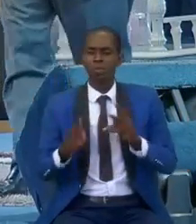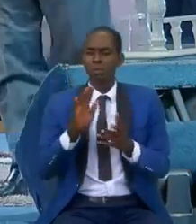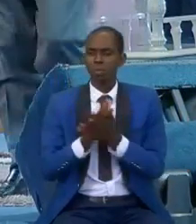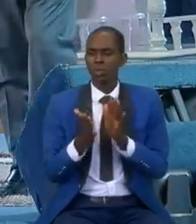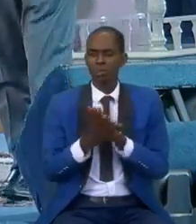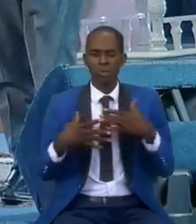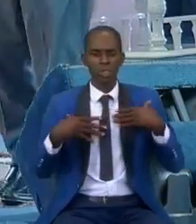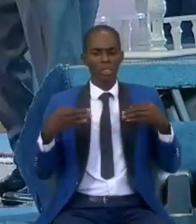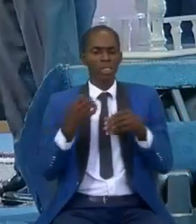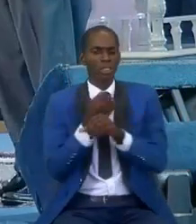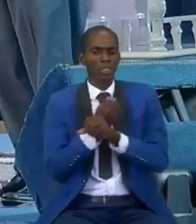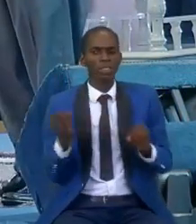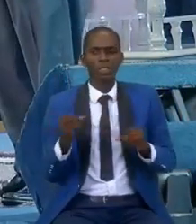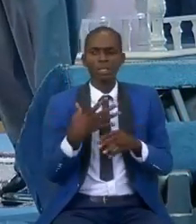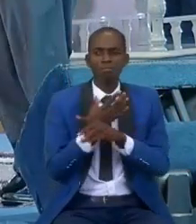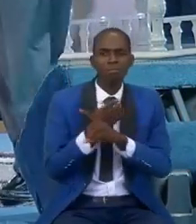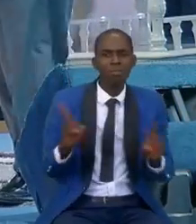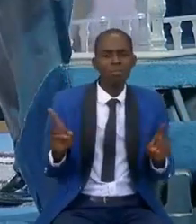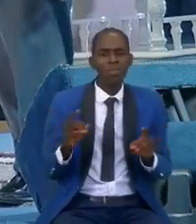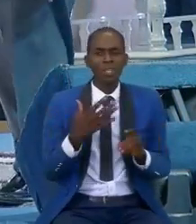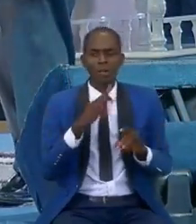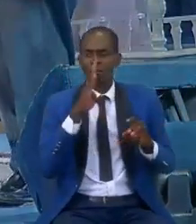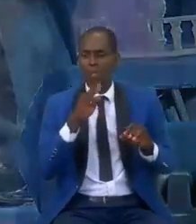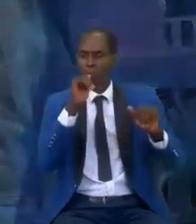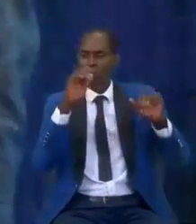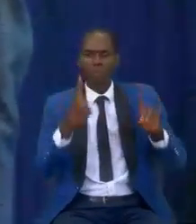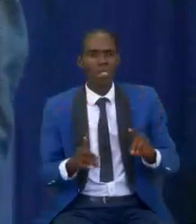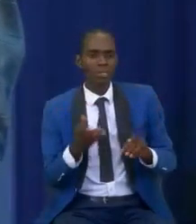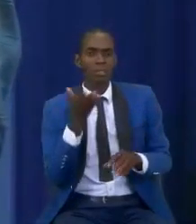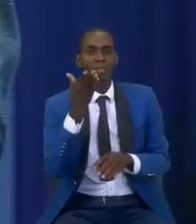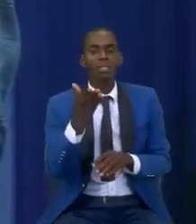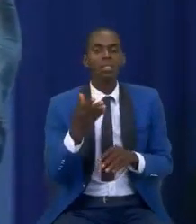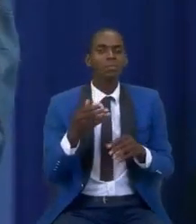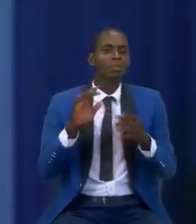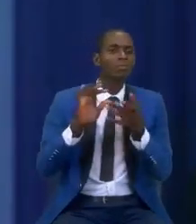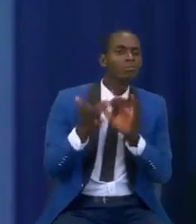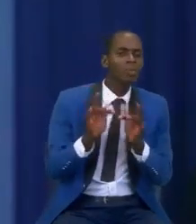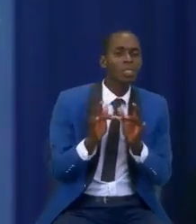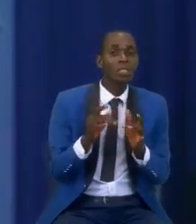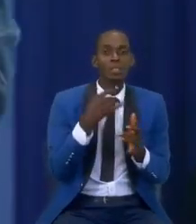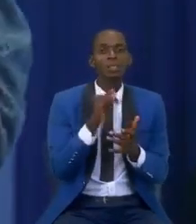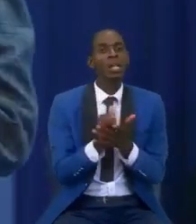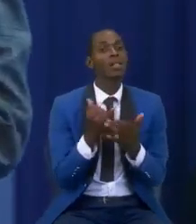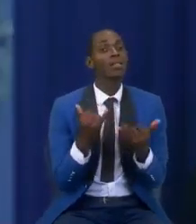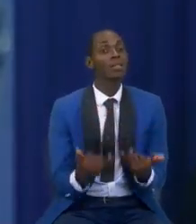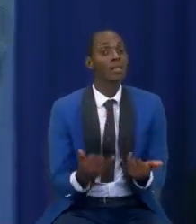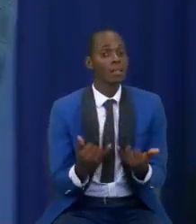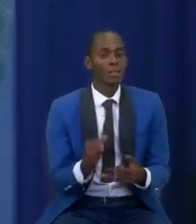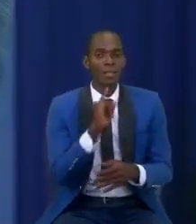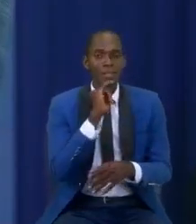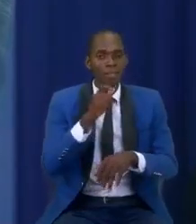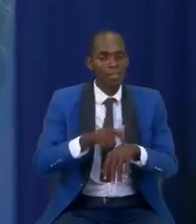there. On like they said, this is the time that you seek the Lord while he may be found, and you call upon